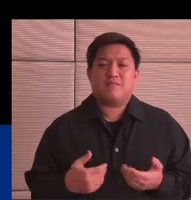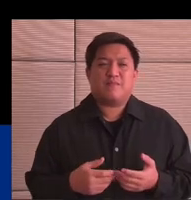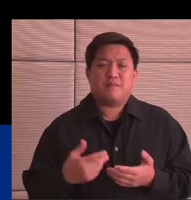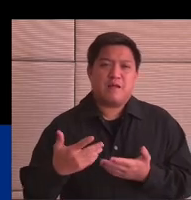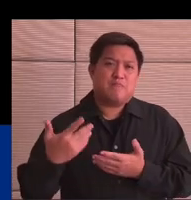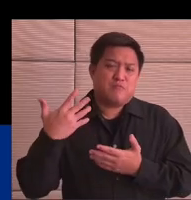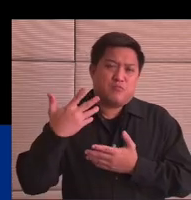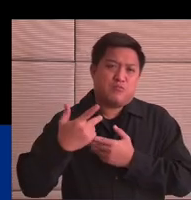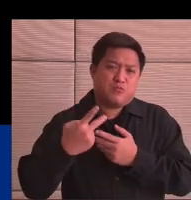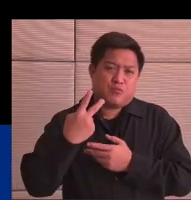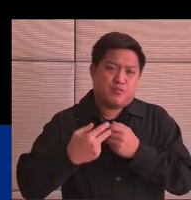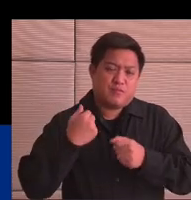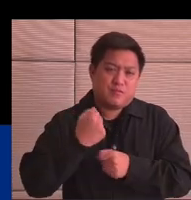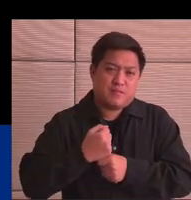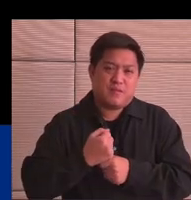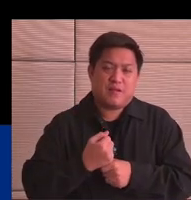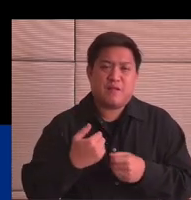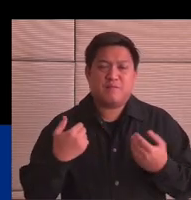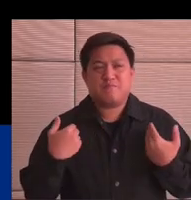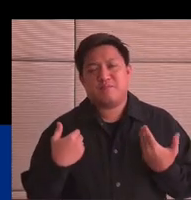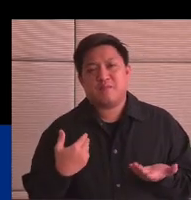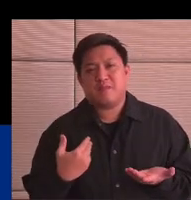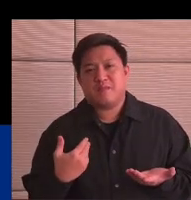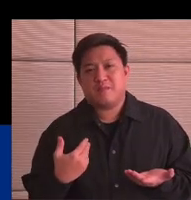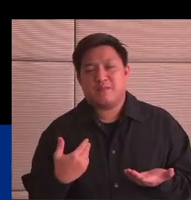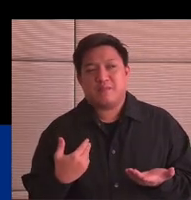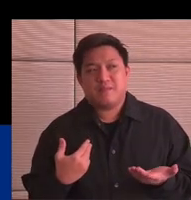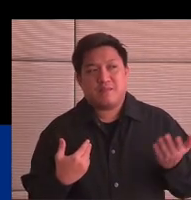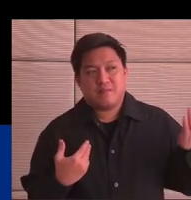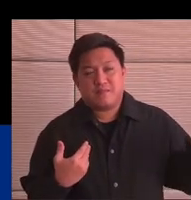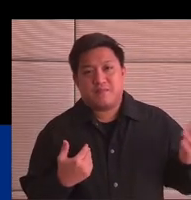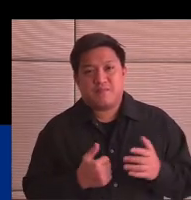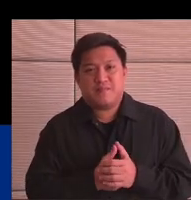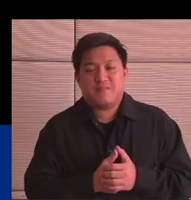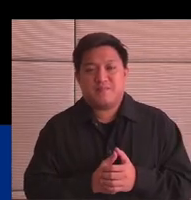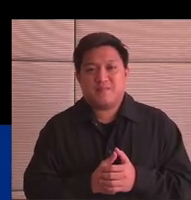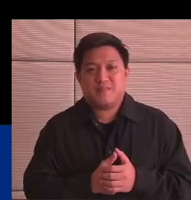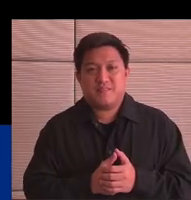years. Well, I did have a few slides.